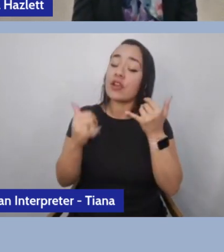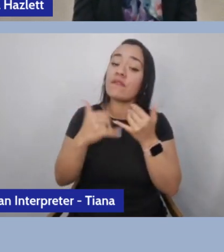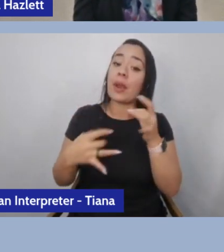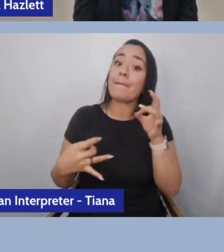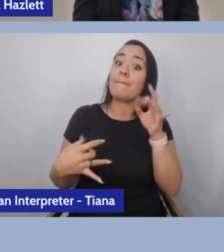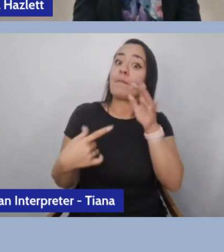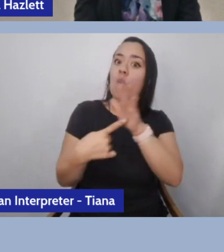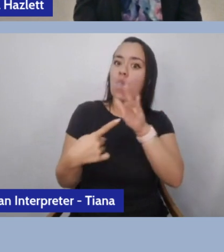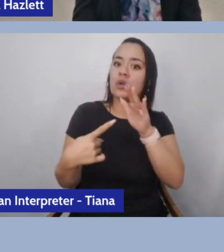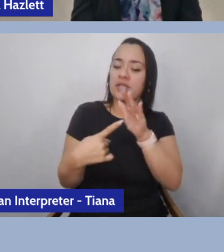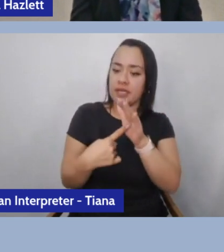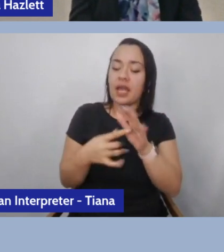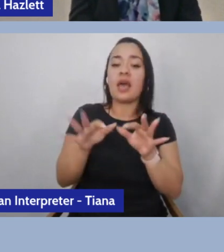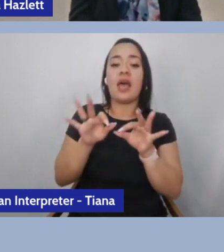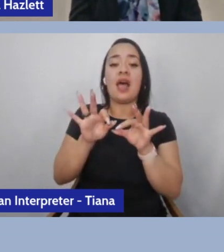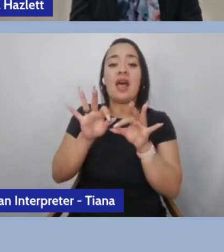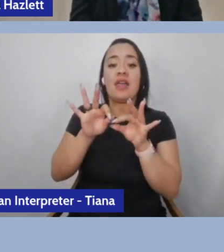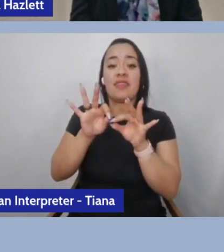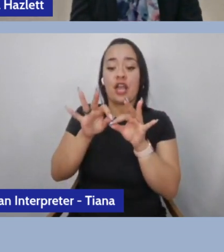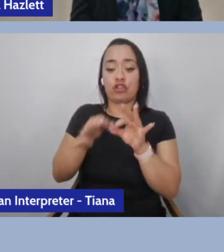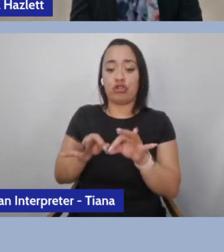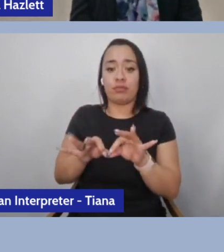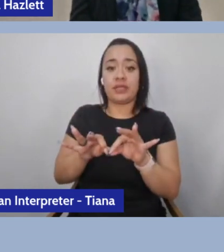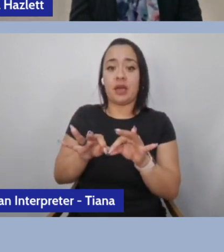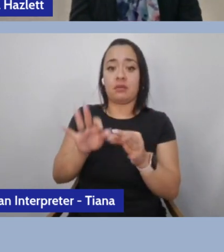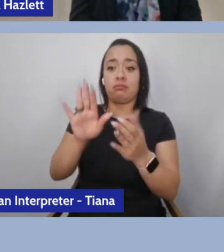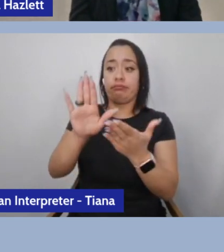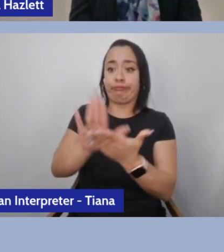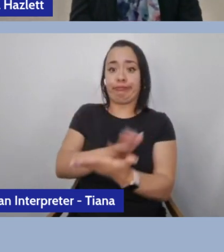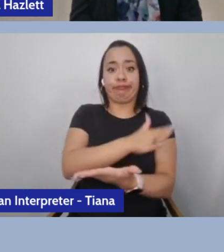their language what the person says or signs,